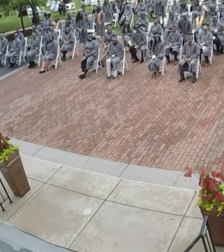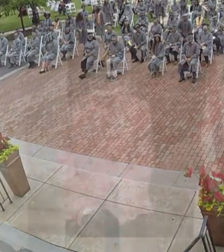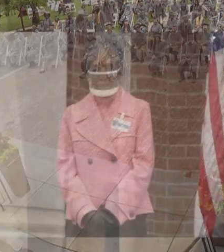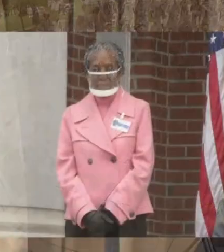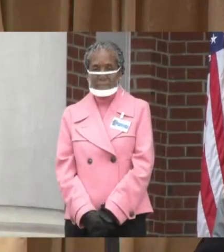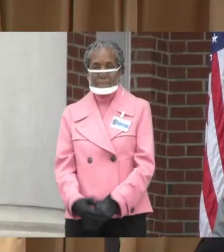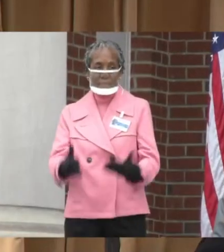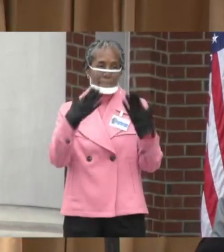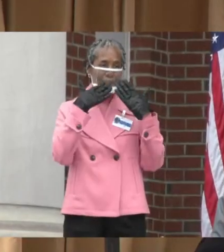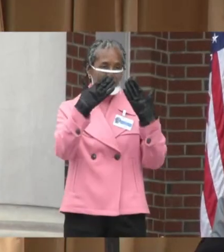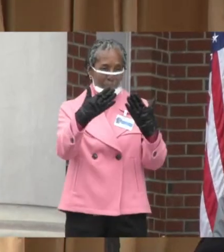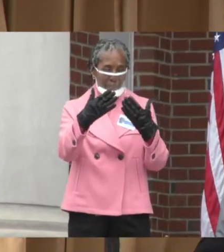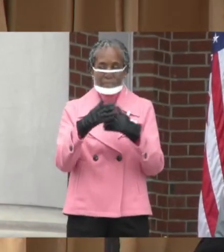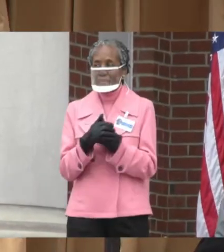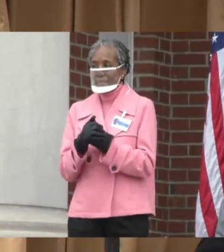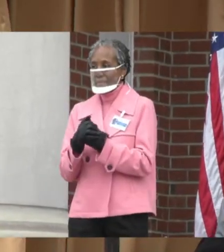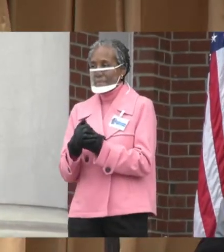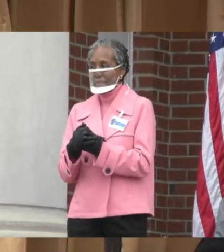Thank you.